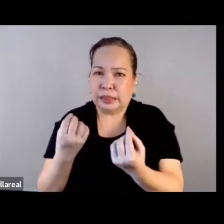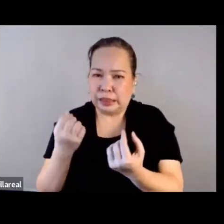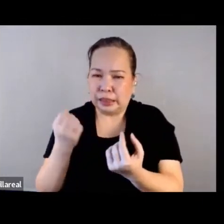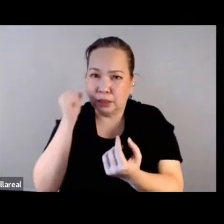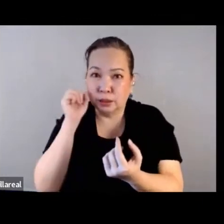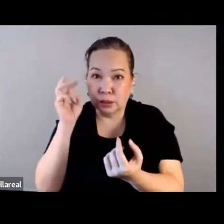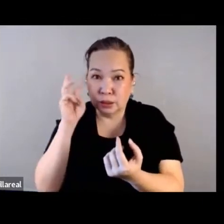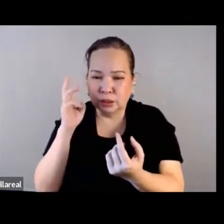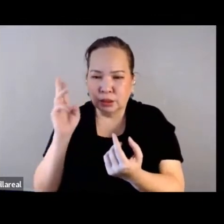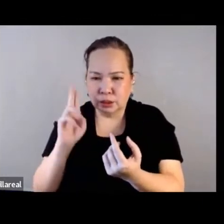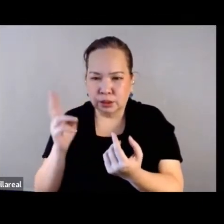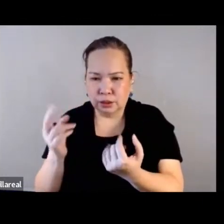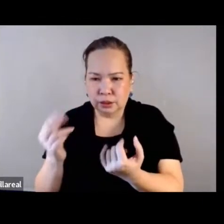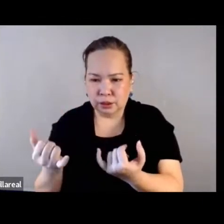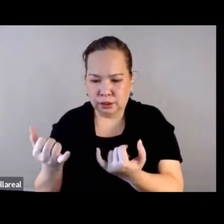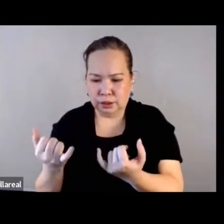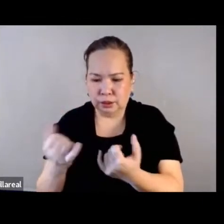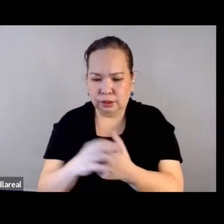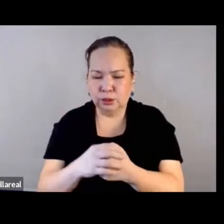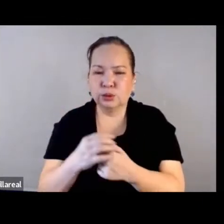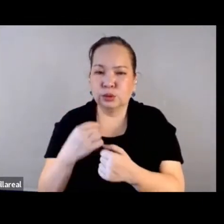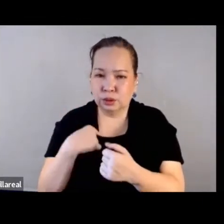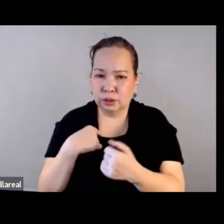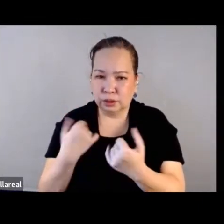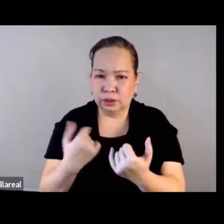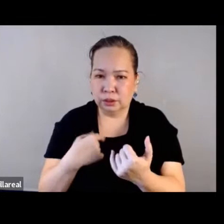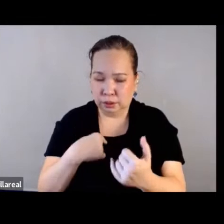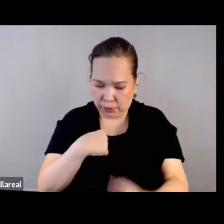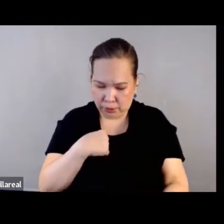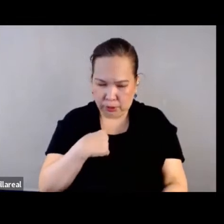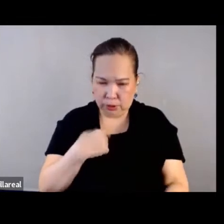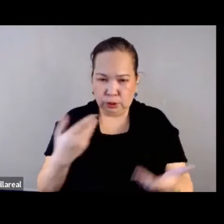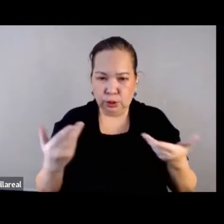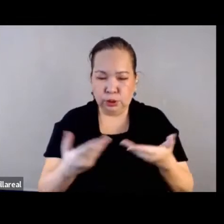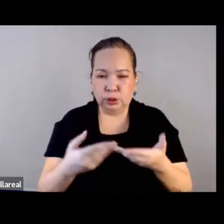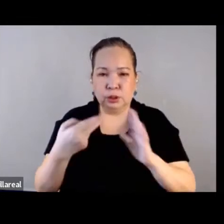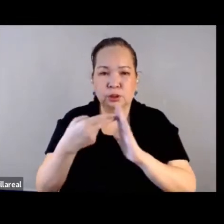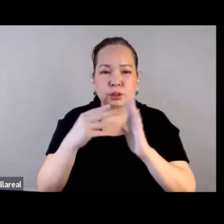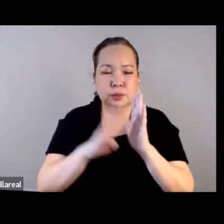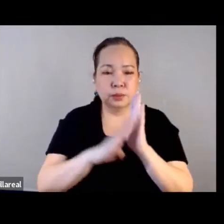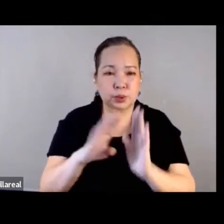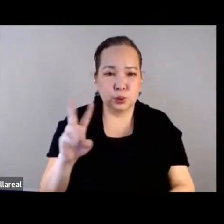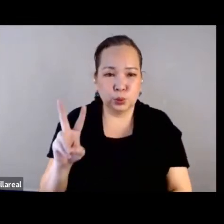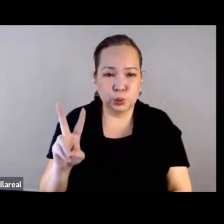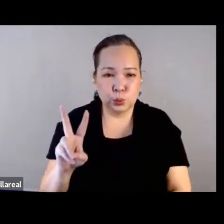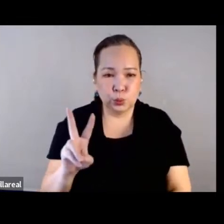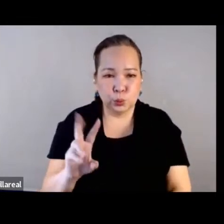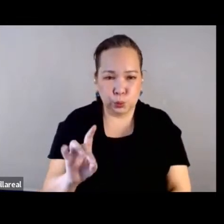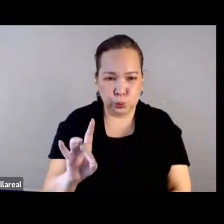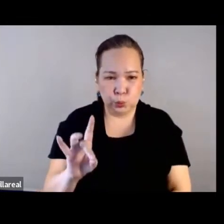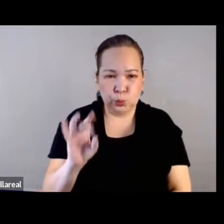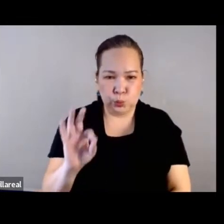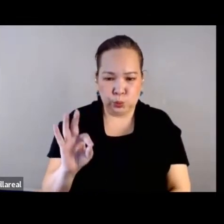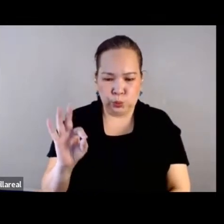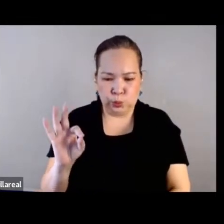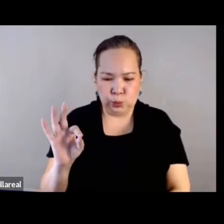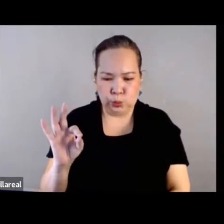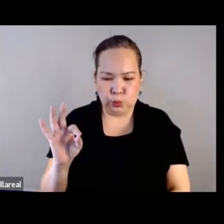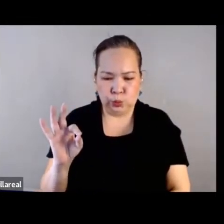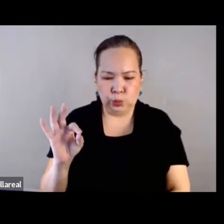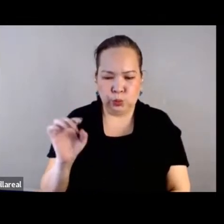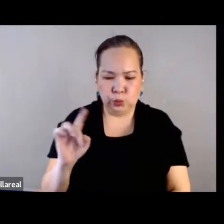That is why today, this representation is introducing House Resolution 289, which forwards